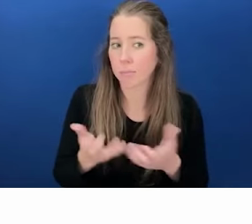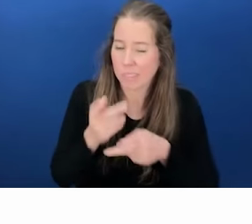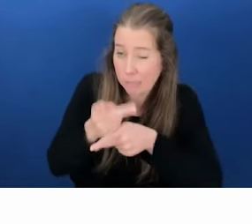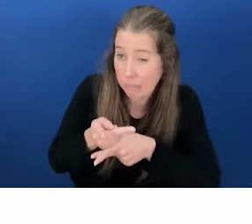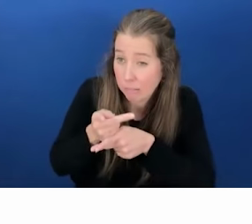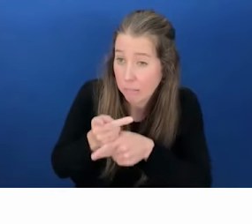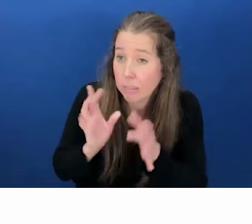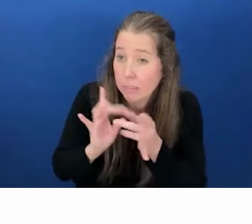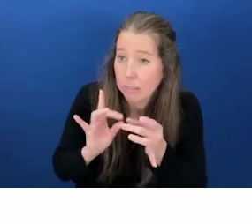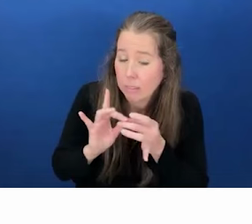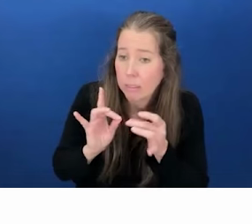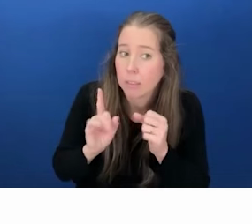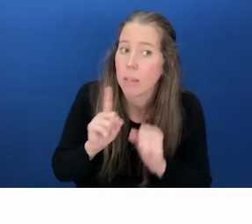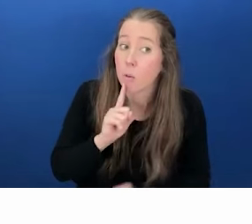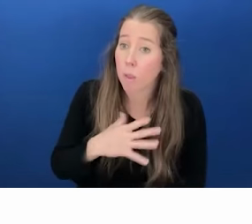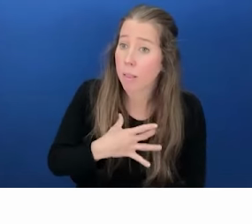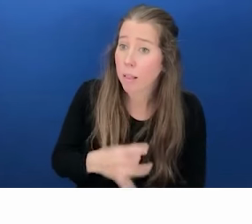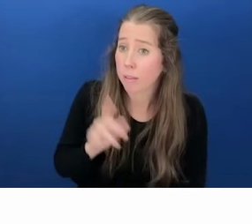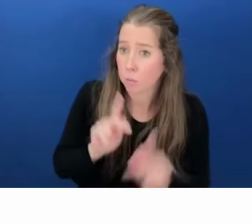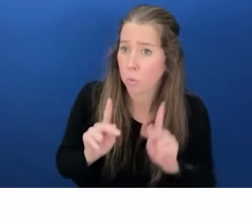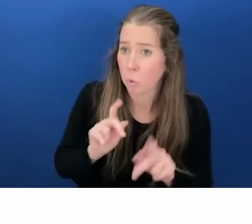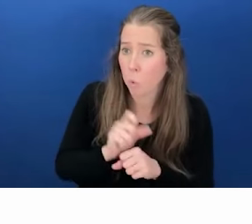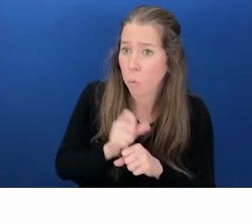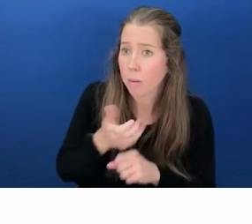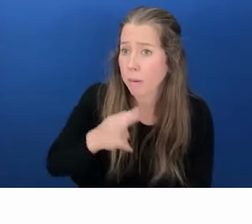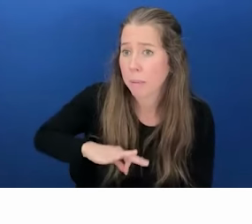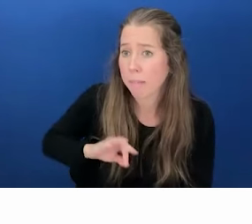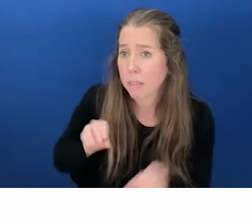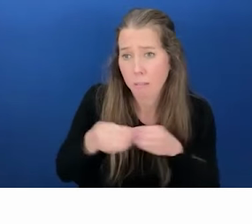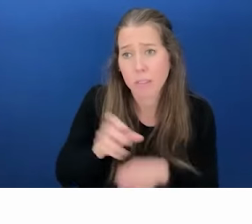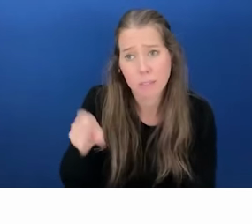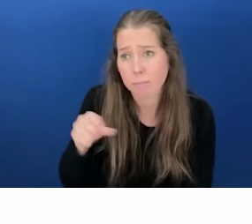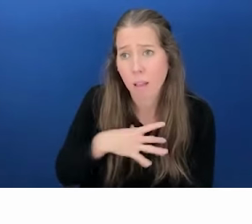here. I really, really like the people who work in the benefits office. I